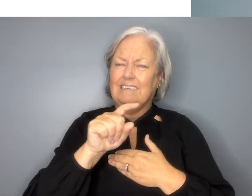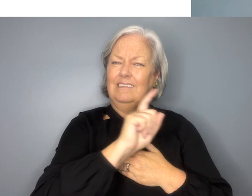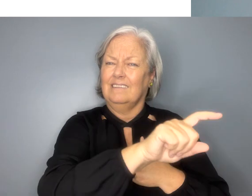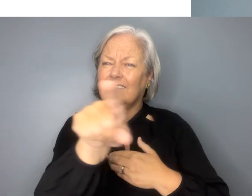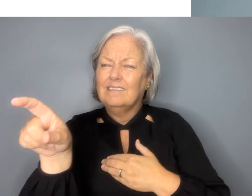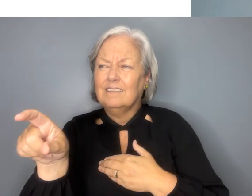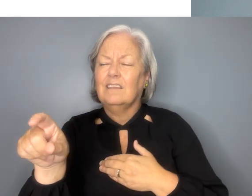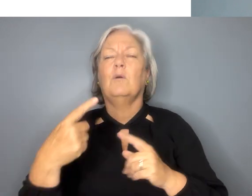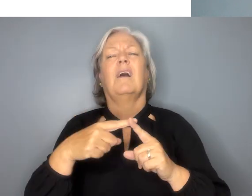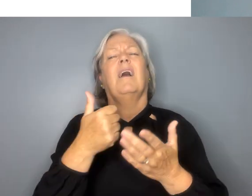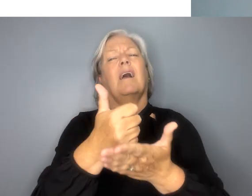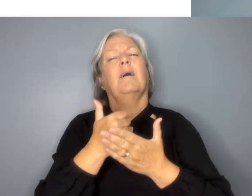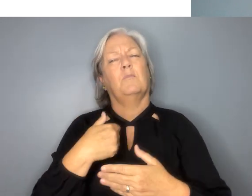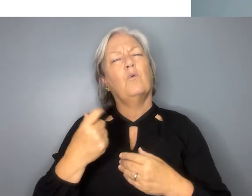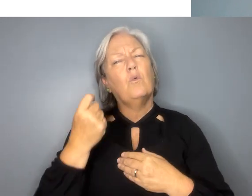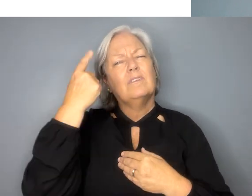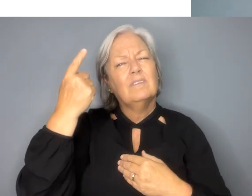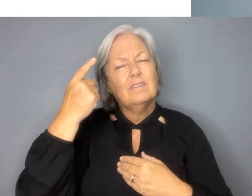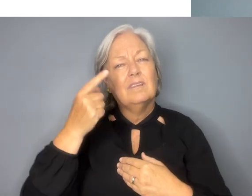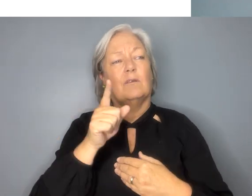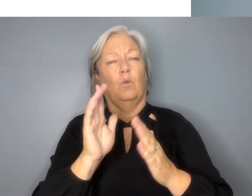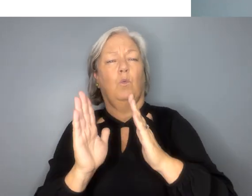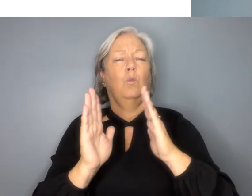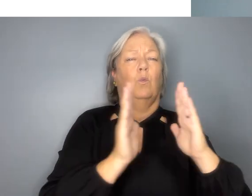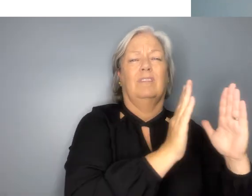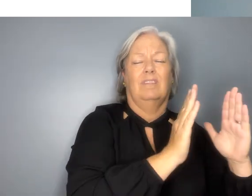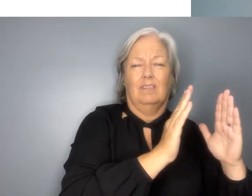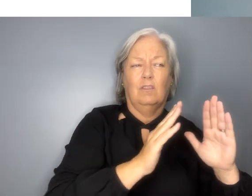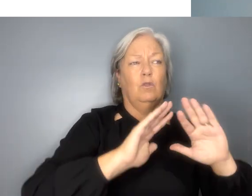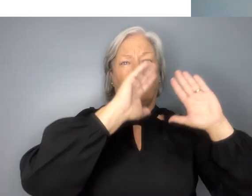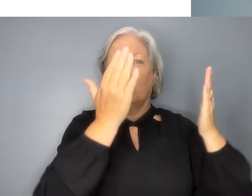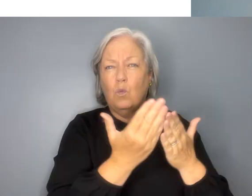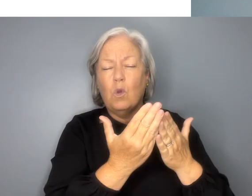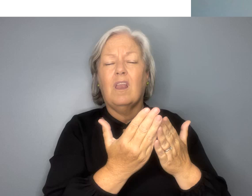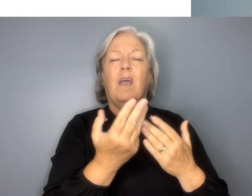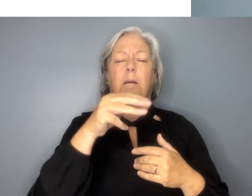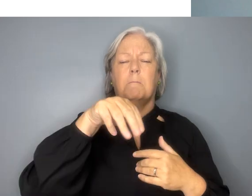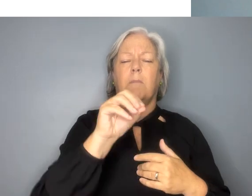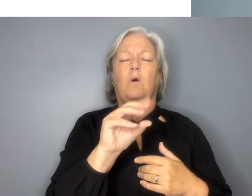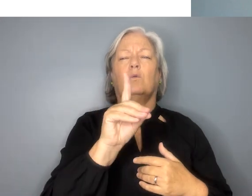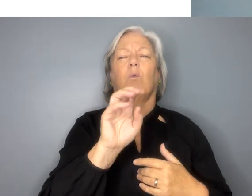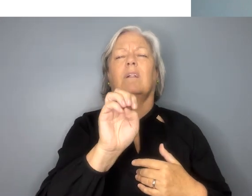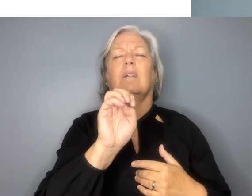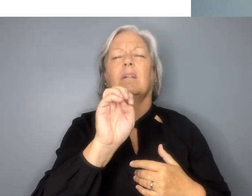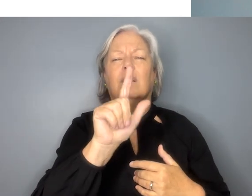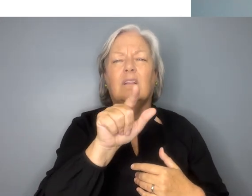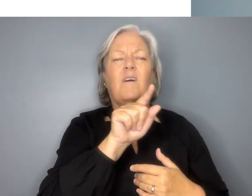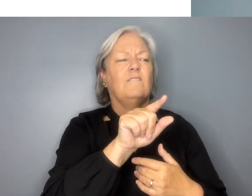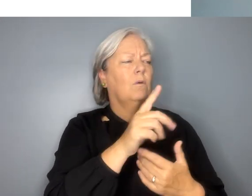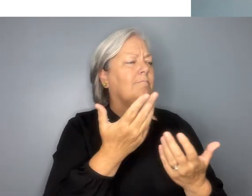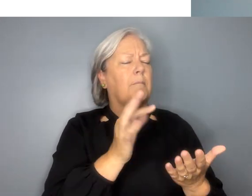identity even clearer, as it's also helped me understand just how particular Western models of medicine do really attempt to split